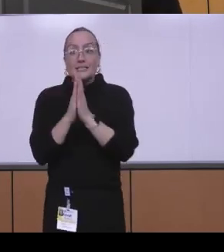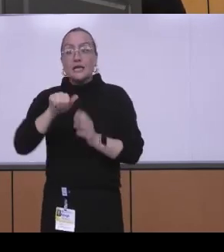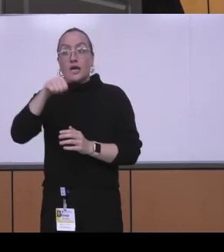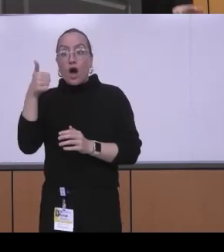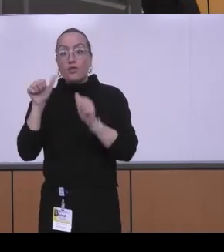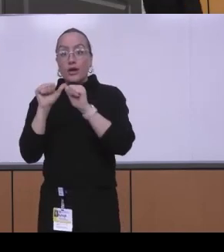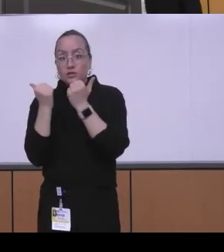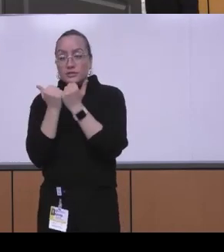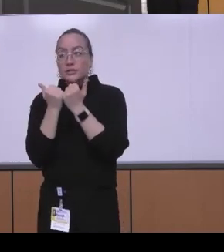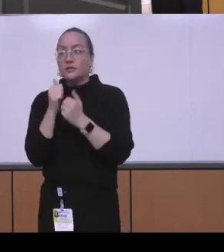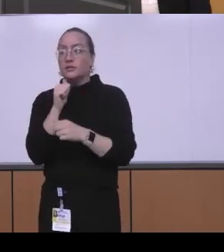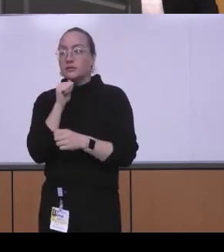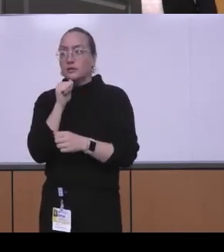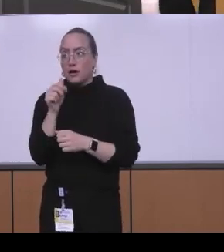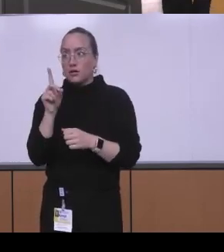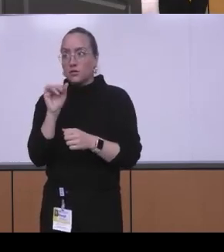reporting and support? Sorry.